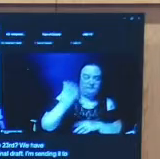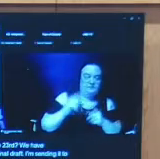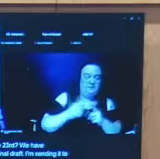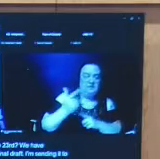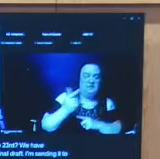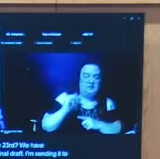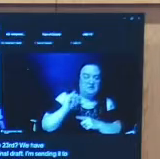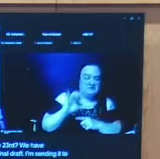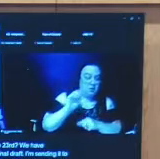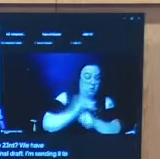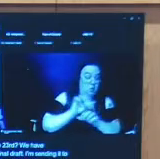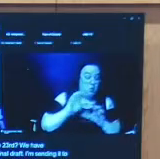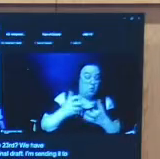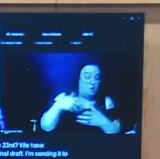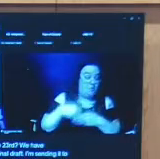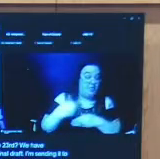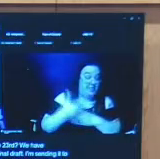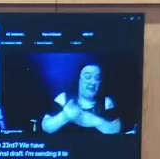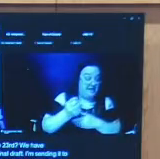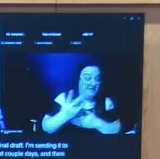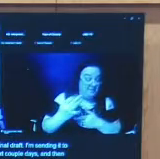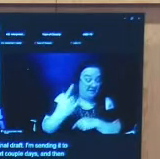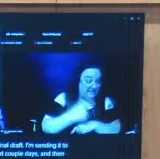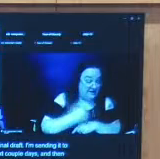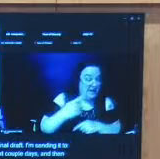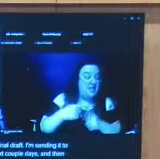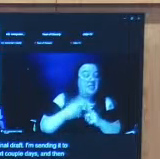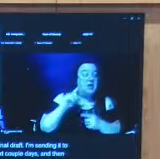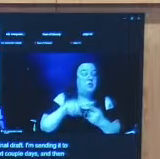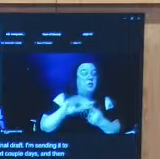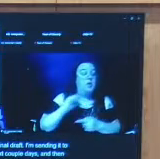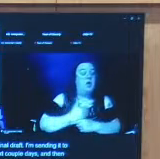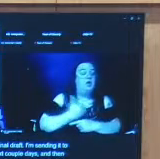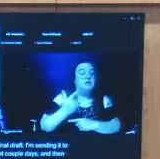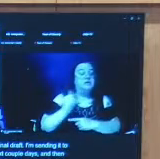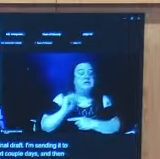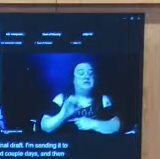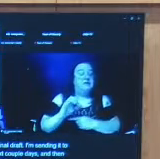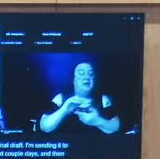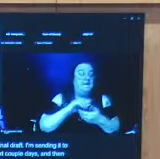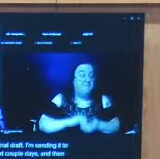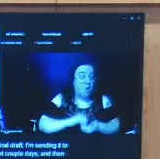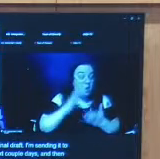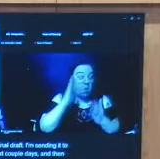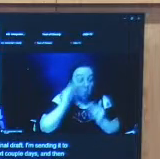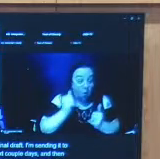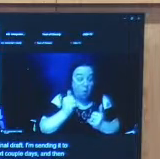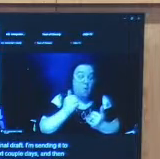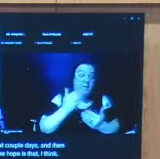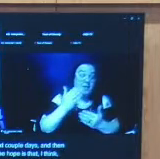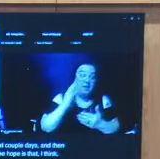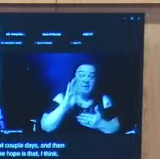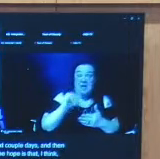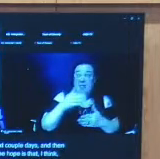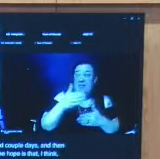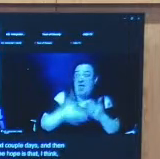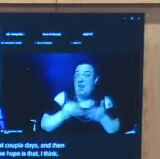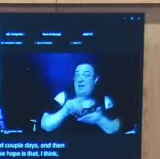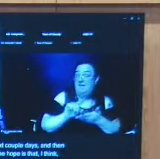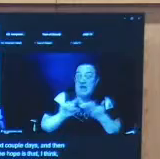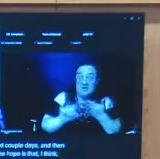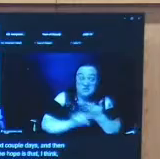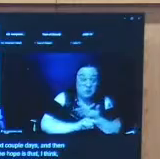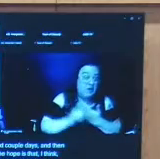of days and then out to our GIC partners. The hope is that I think certainly by the end of next week, I think we could